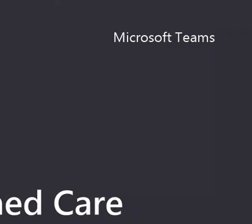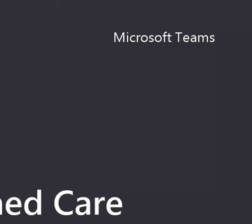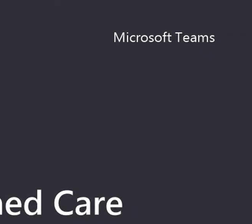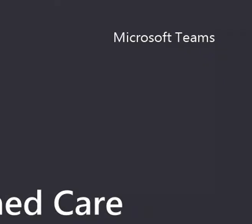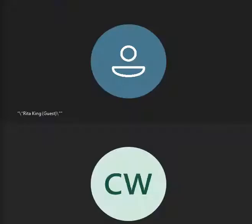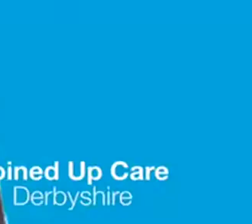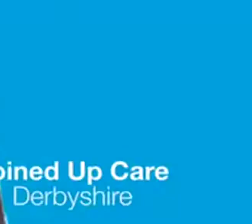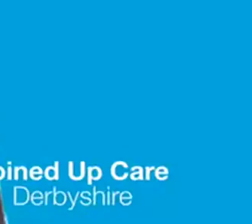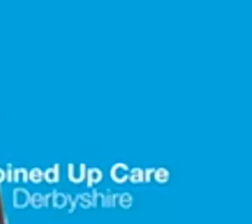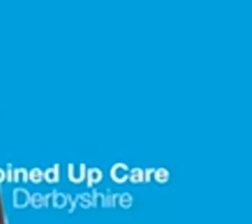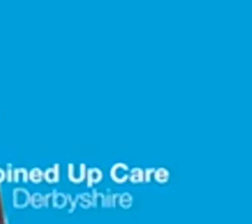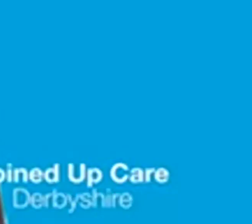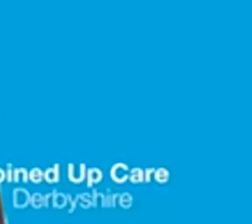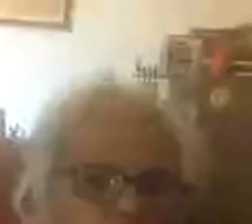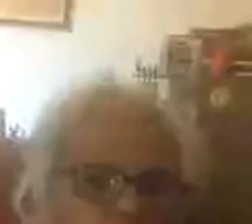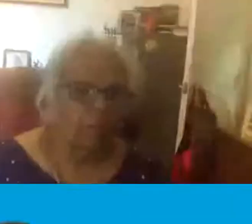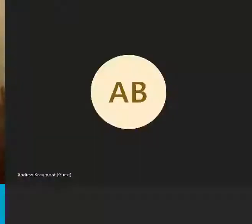at Chesterfield.